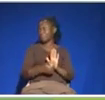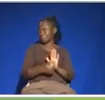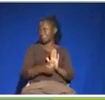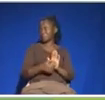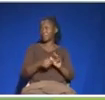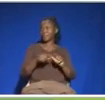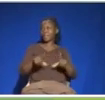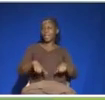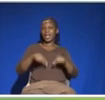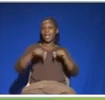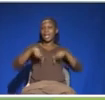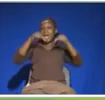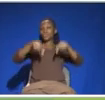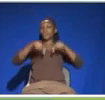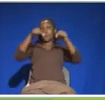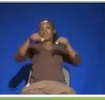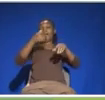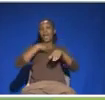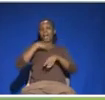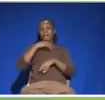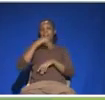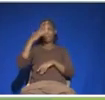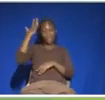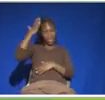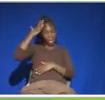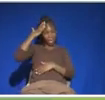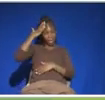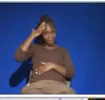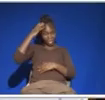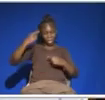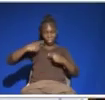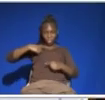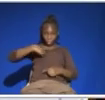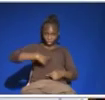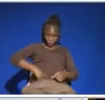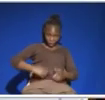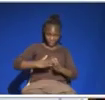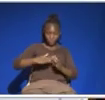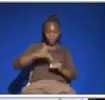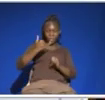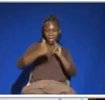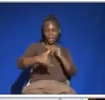three segments. That is the head, the thorax, and the abdomen.